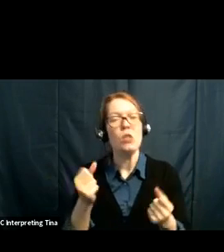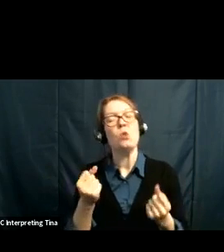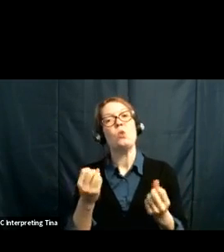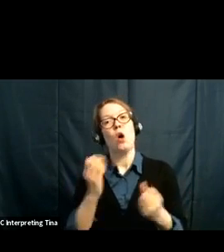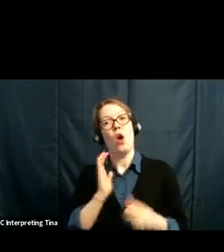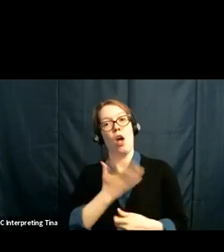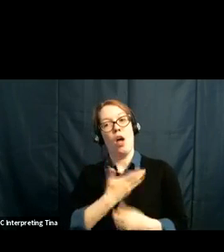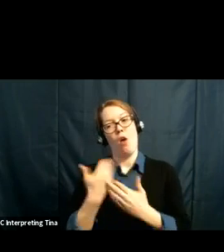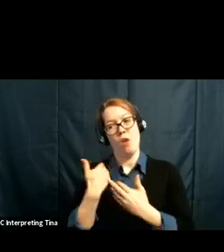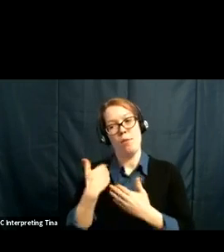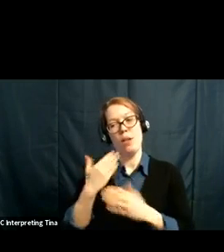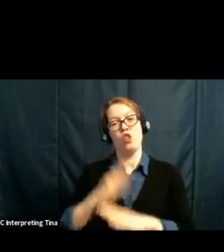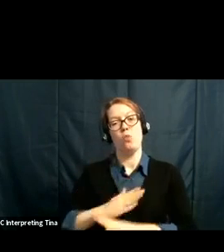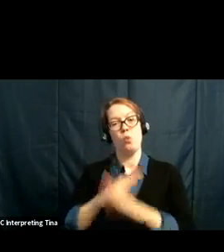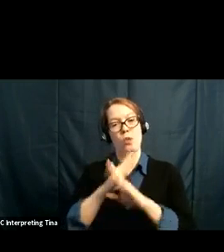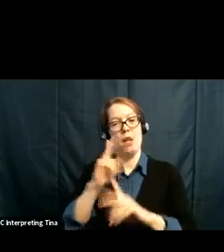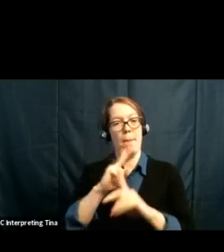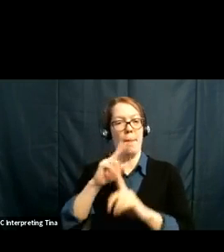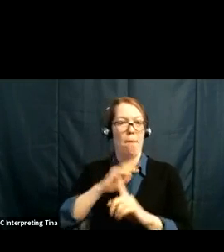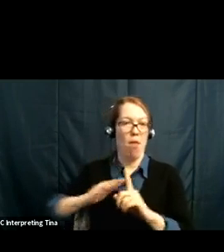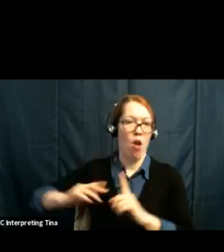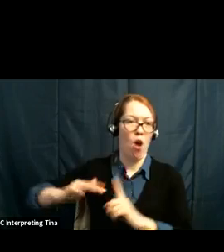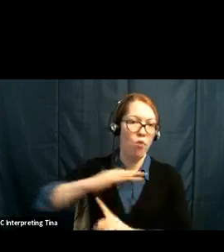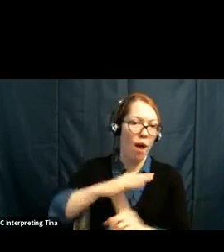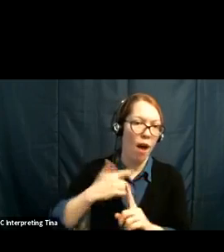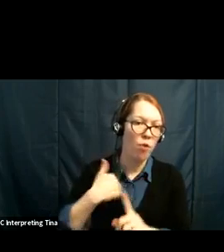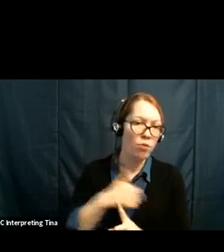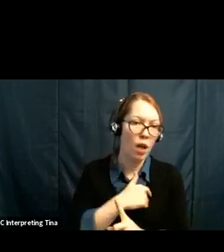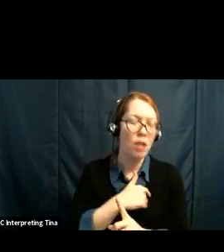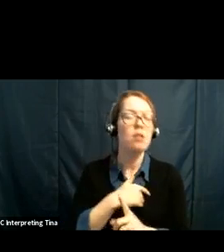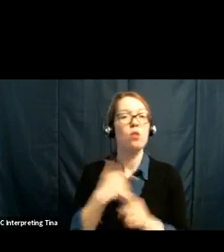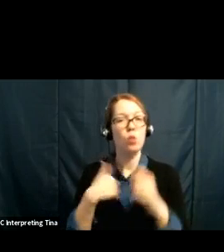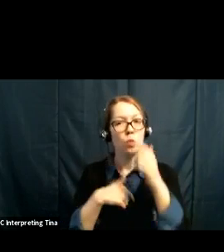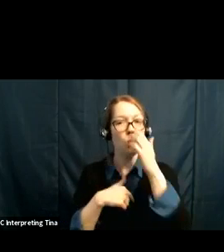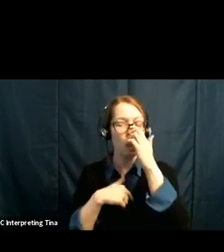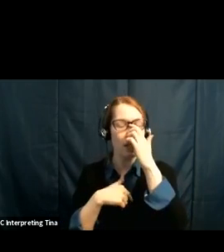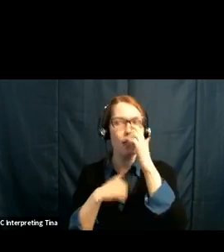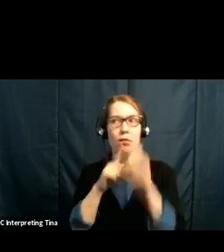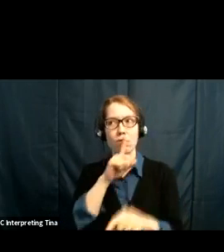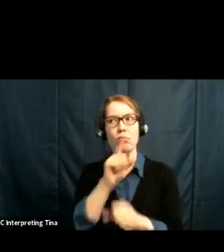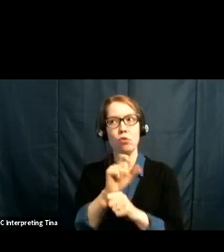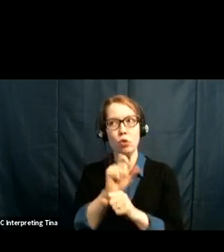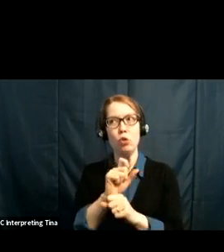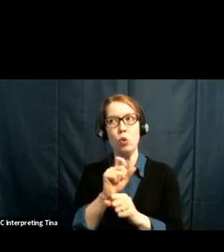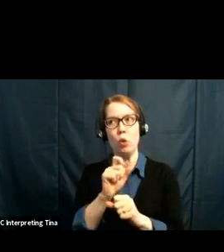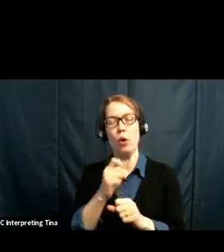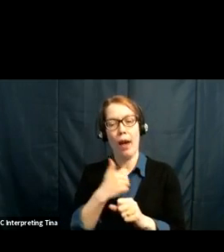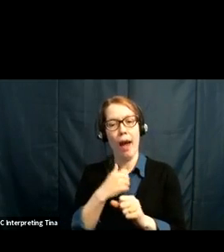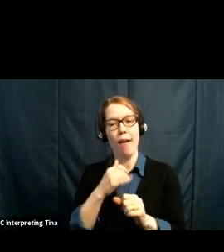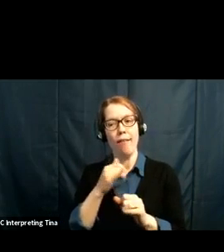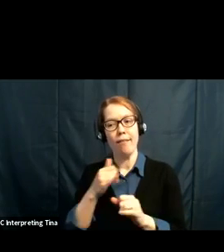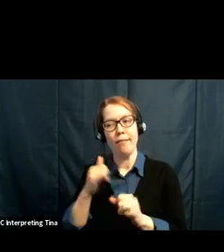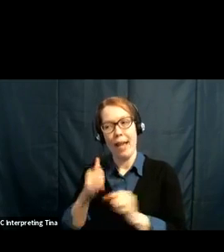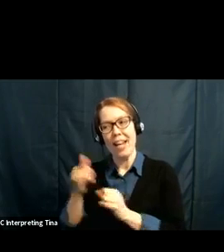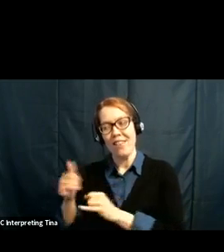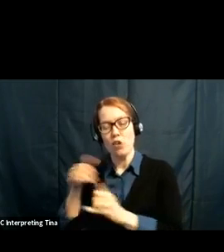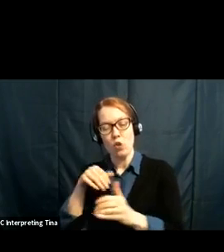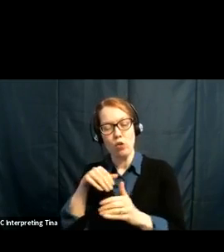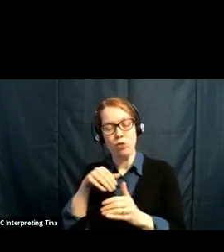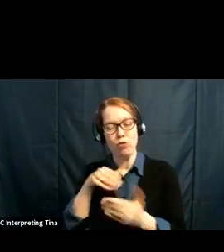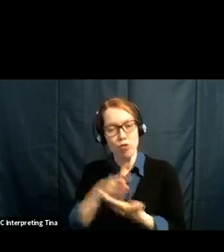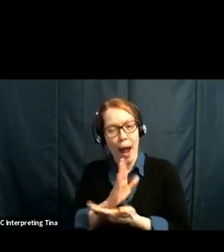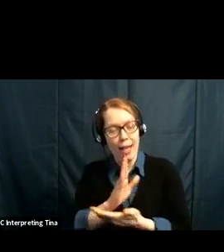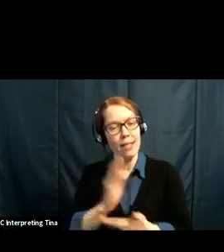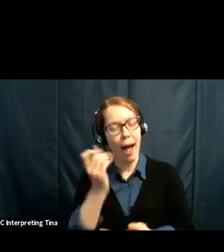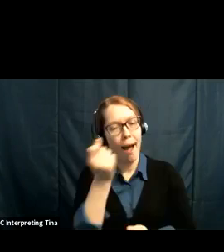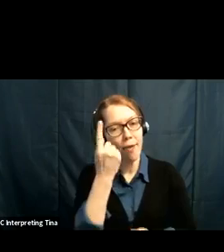to protect those around us. We all certainly have our individual rights, And certainly I don't want to get into the argument.